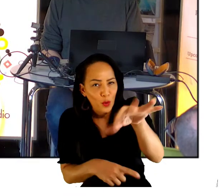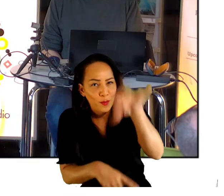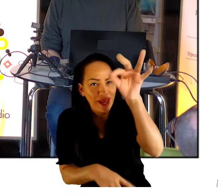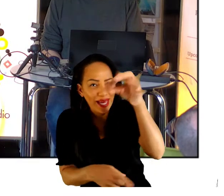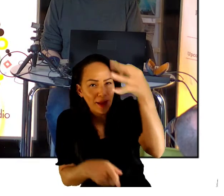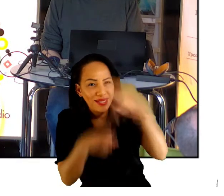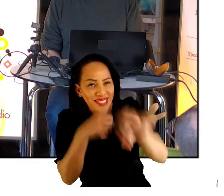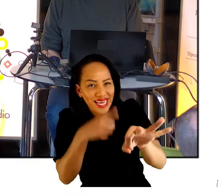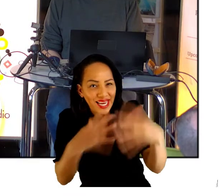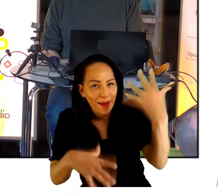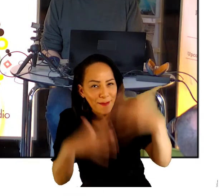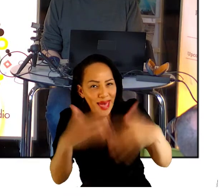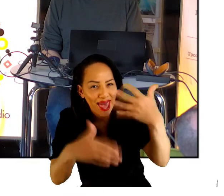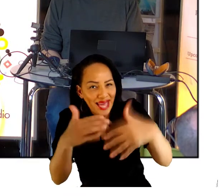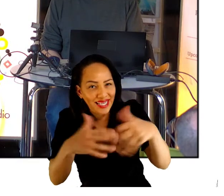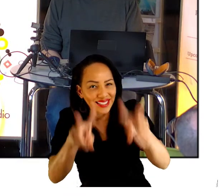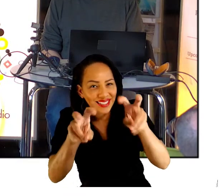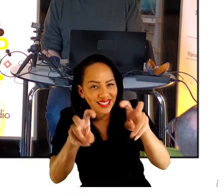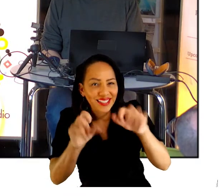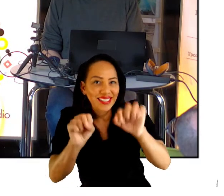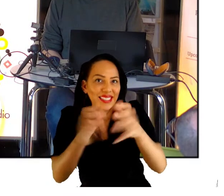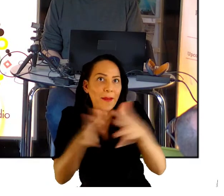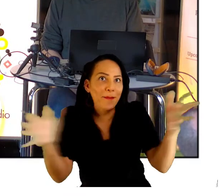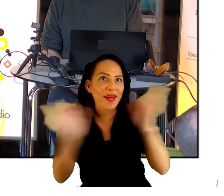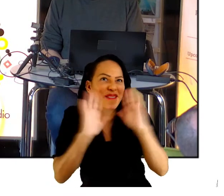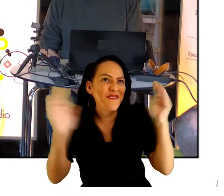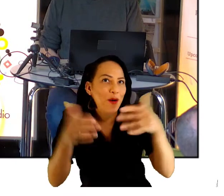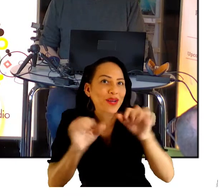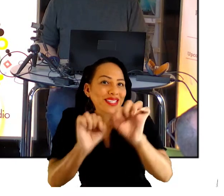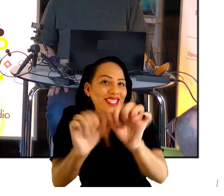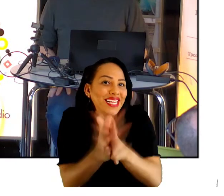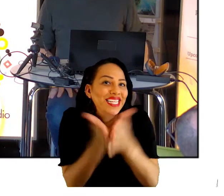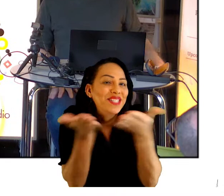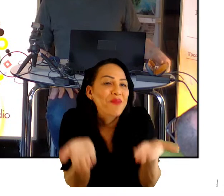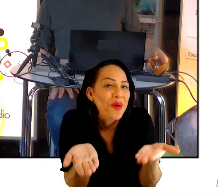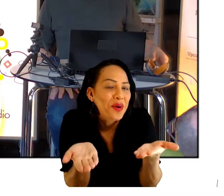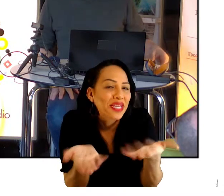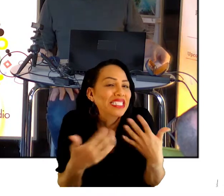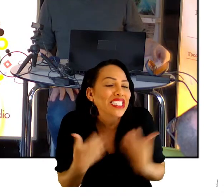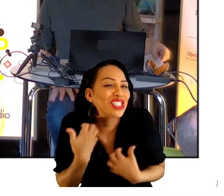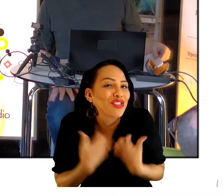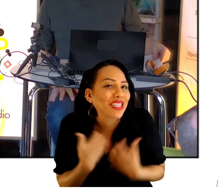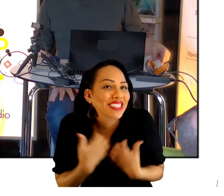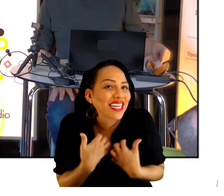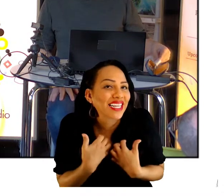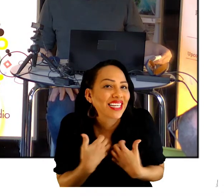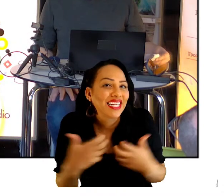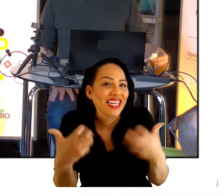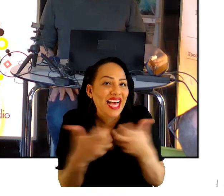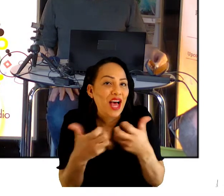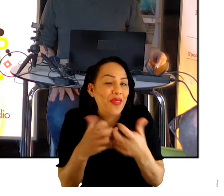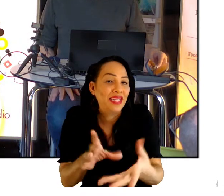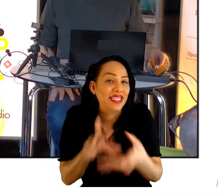is one of his big focuses in the book. Yeah, and the reference to that is at the bottom of your free